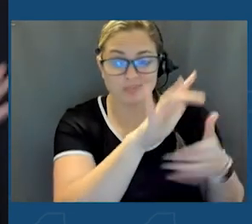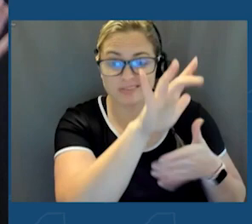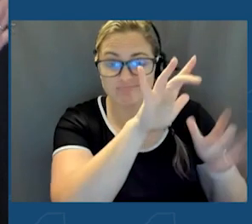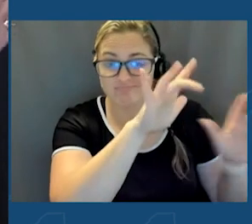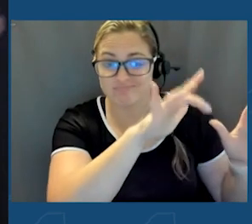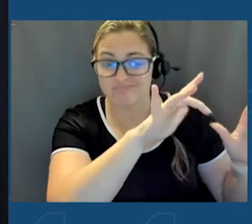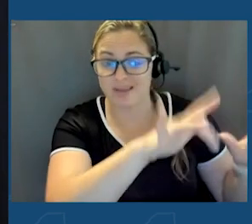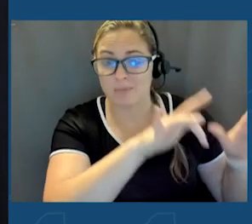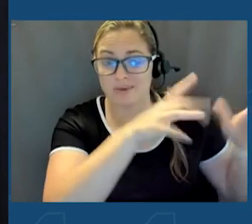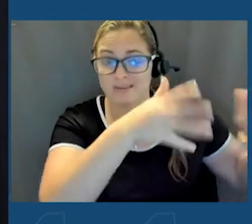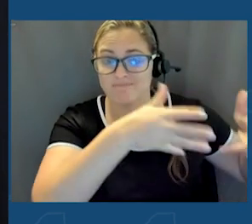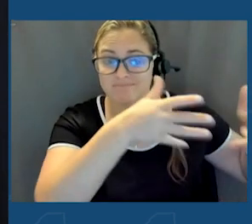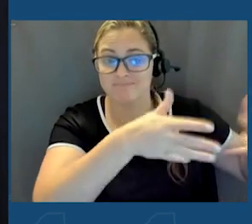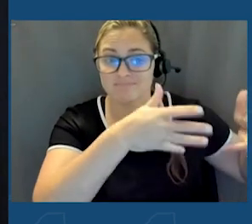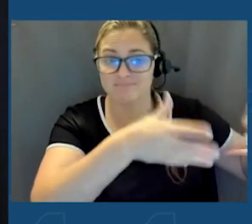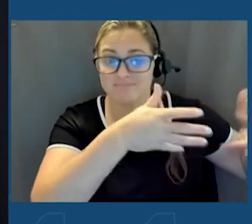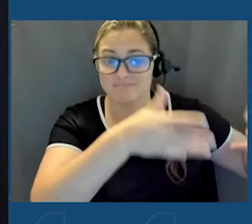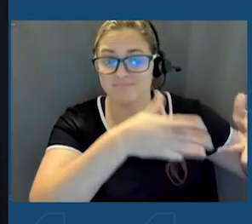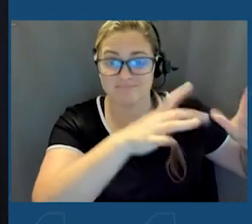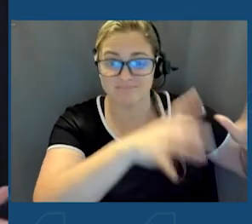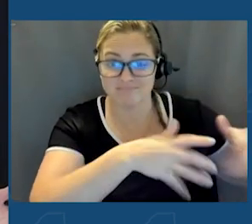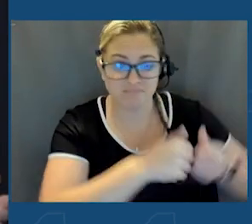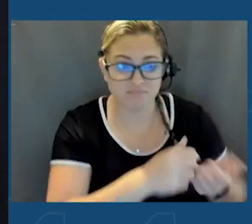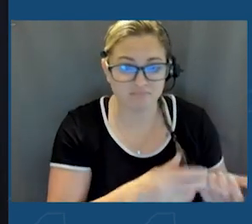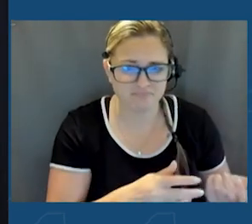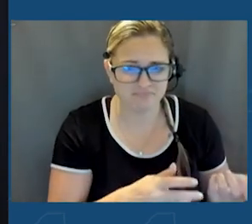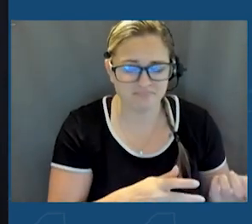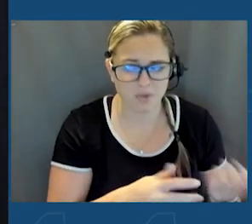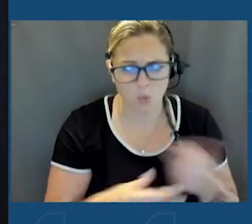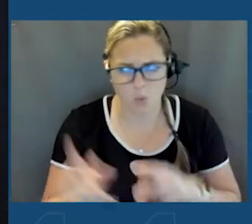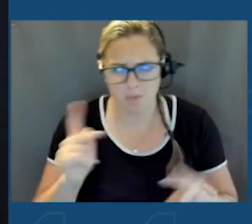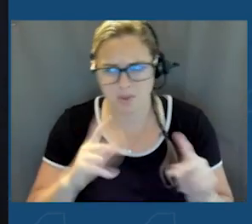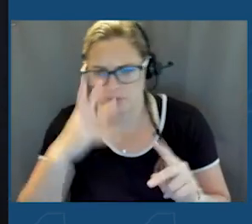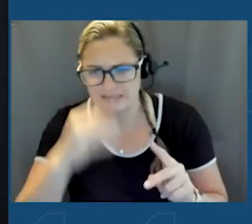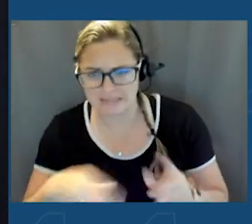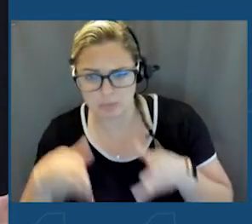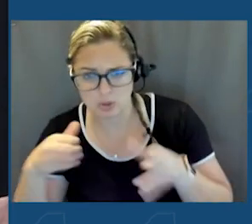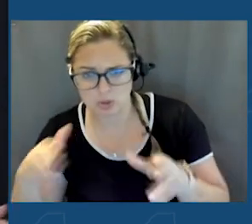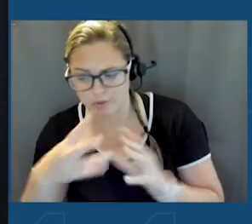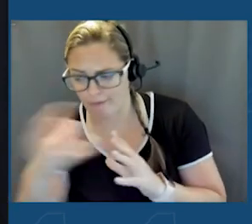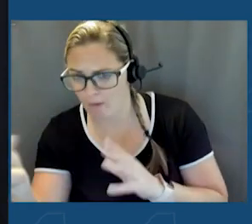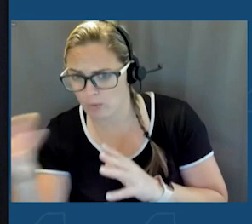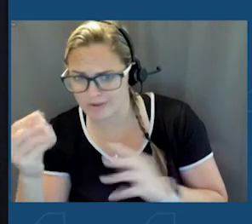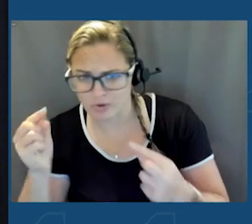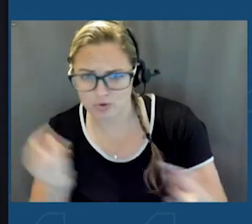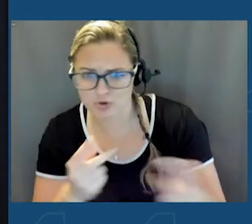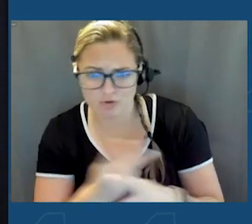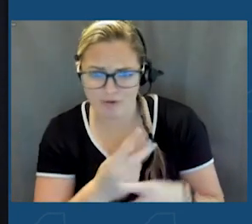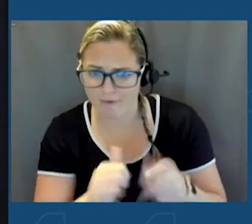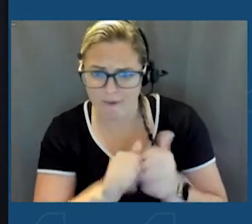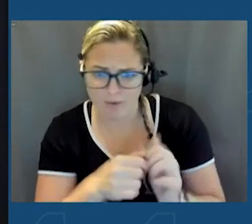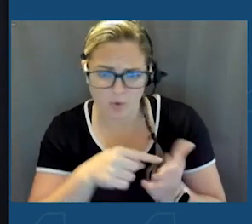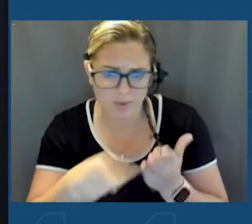know, mocking as people sleep on a street in front of them or struggle to find a home.